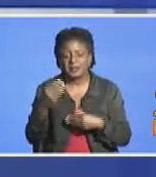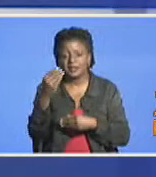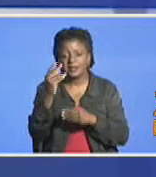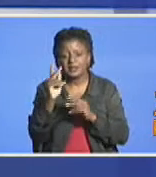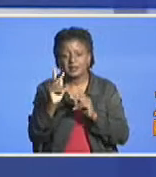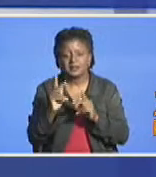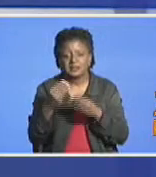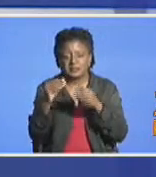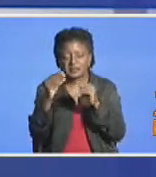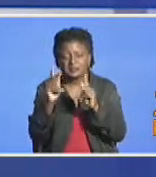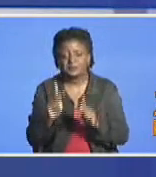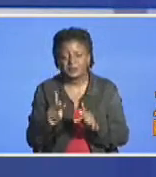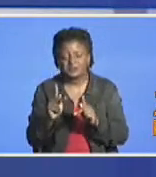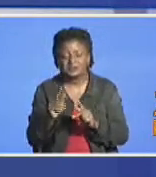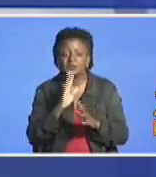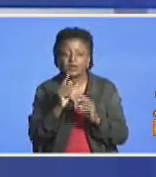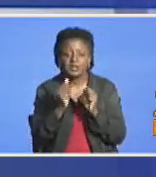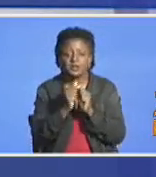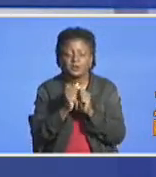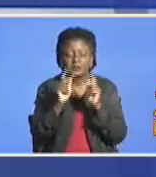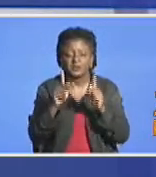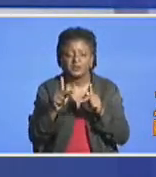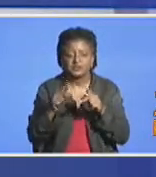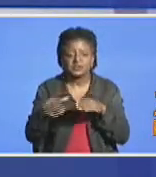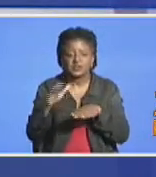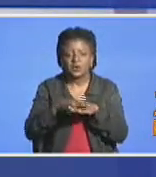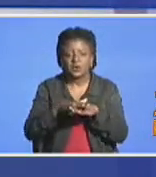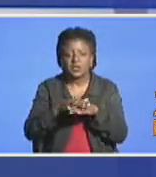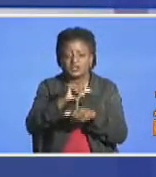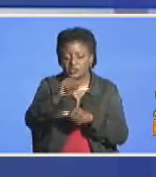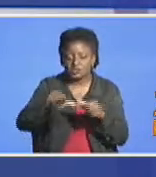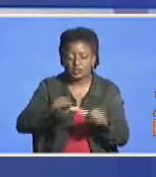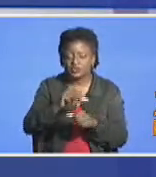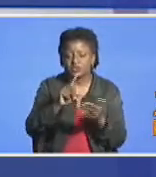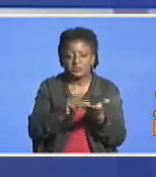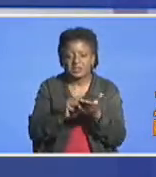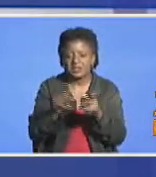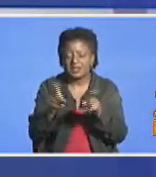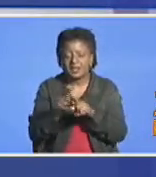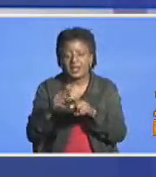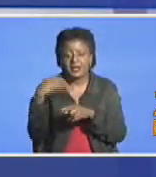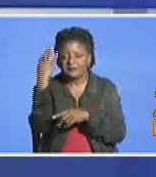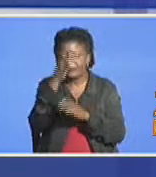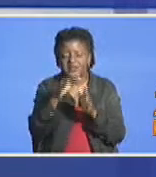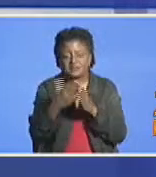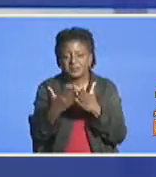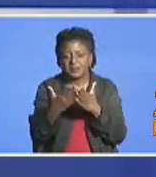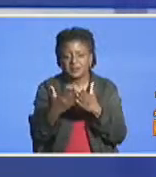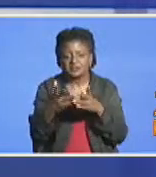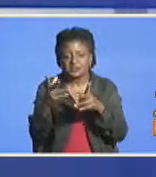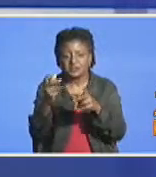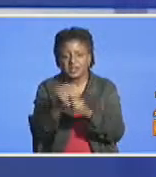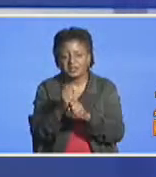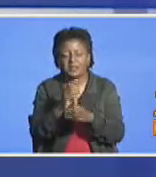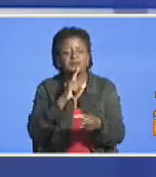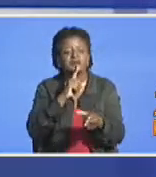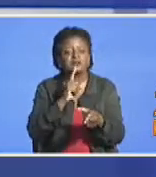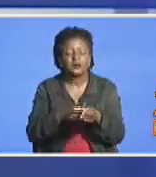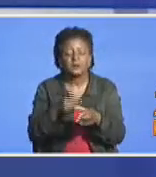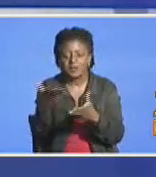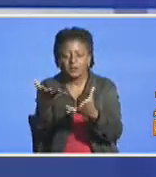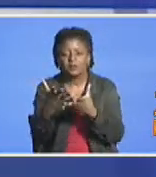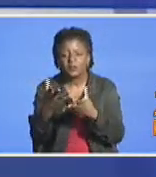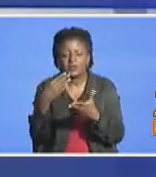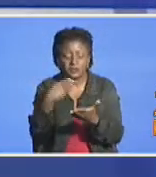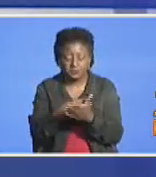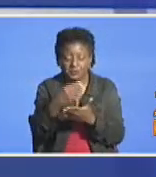with individuals over social media sites like Facebook in hopes of locking them into purchasing a vehicle. Police have found that once